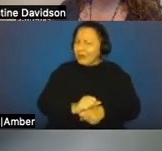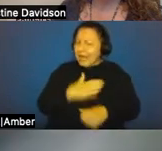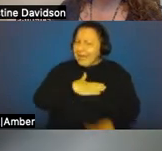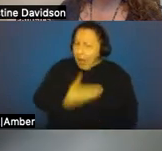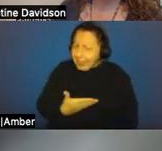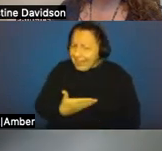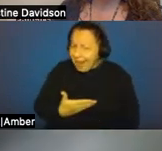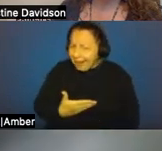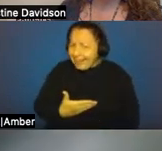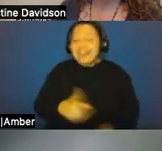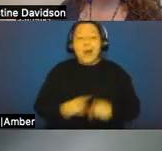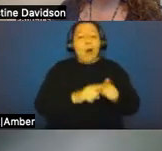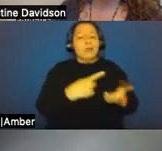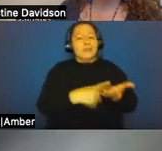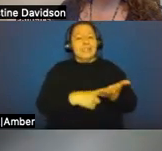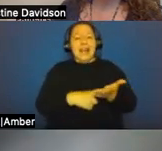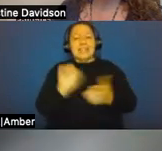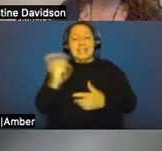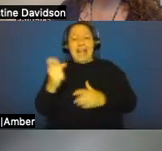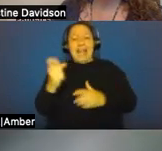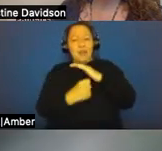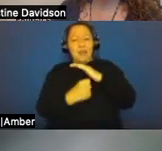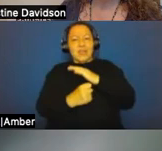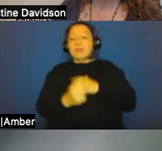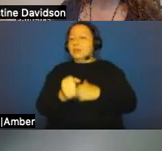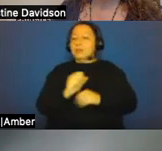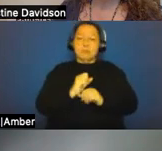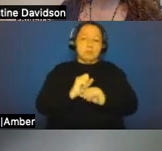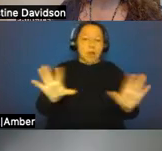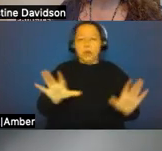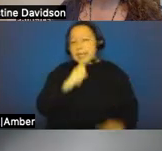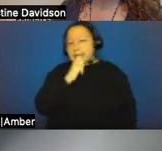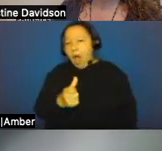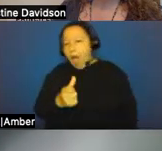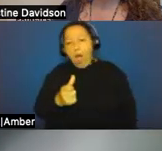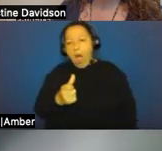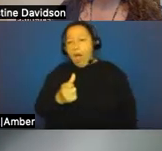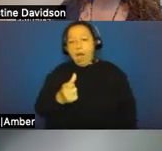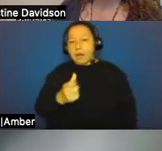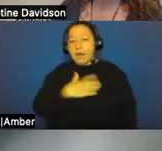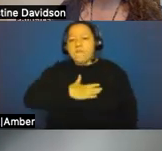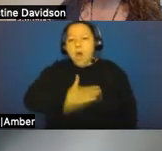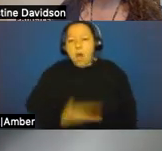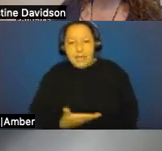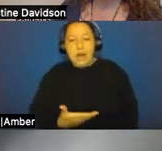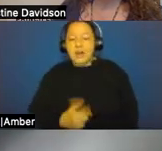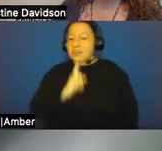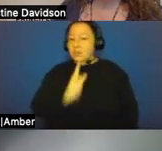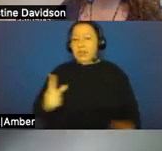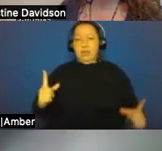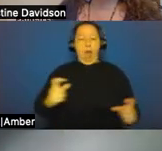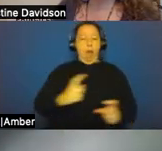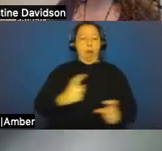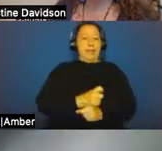which is not voluntary. So I mean, it's just too complex to say one way or the other.